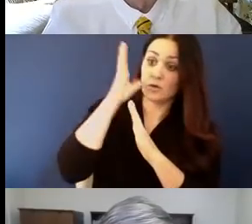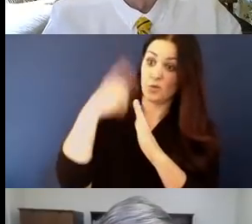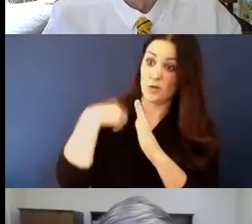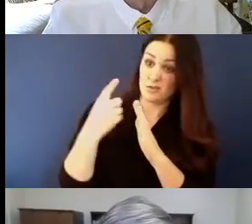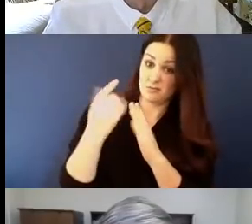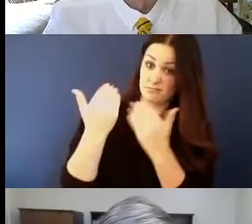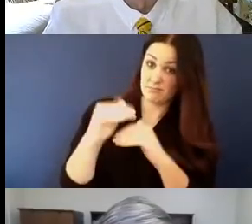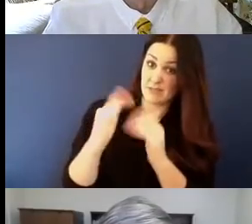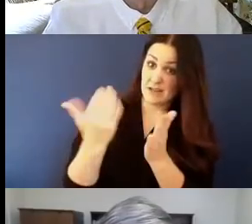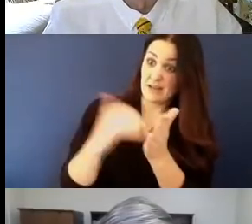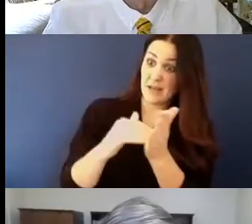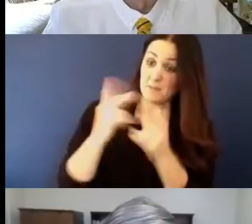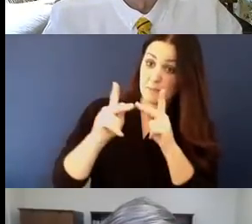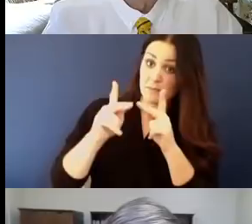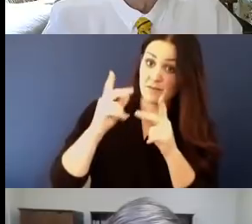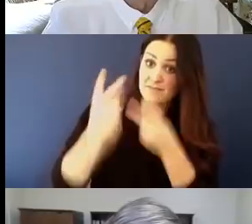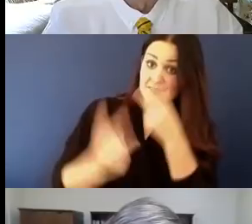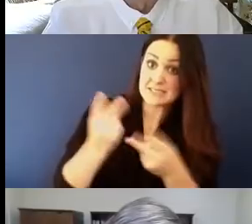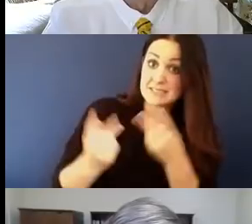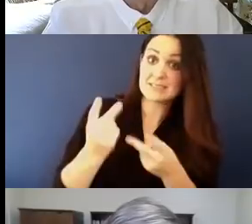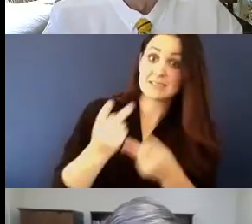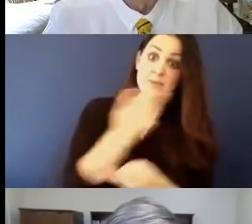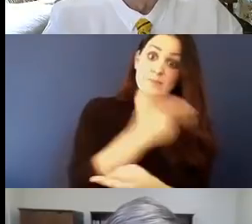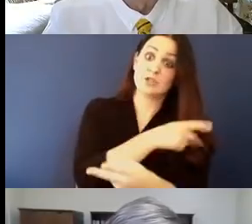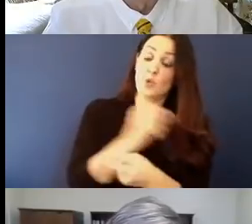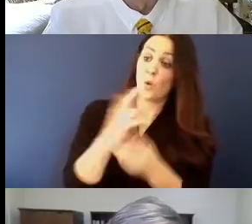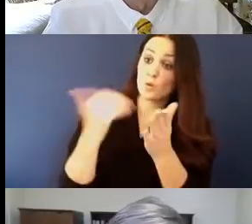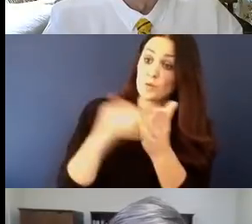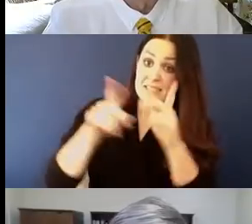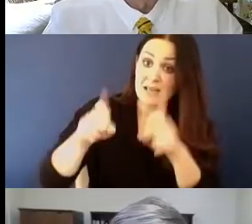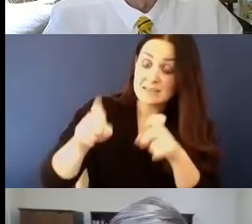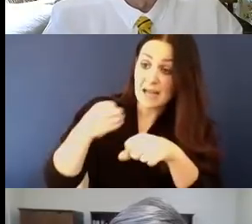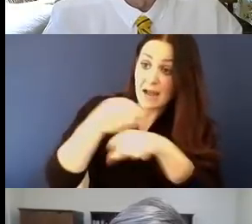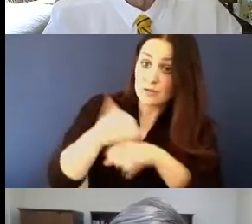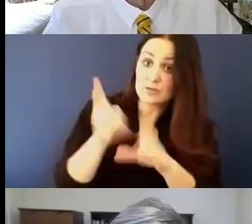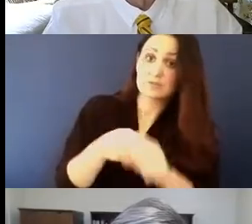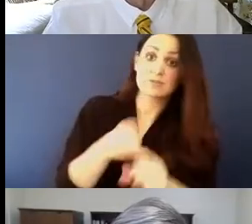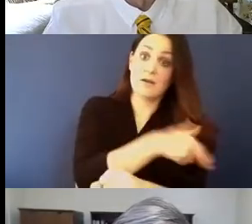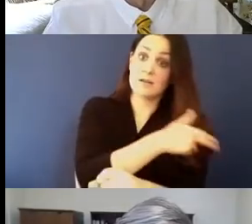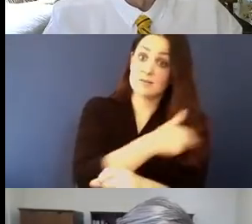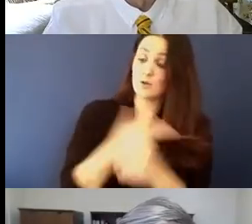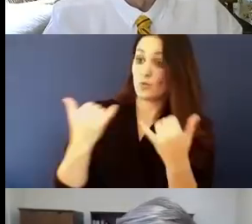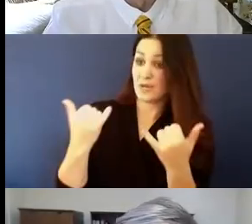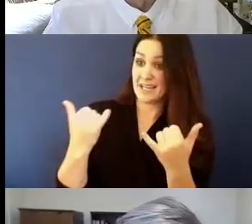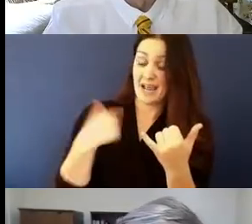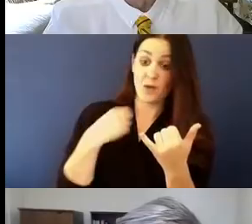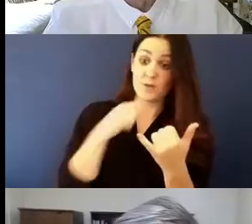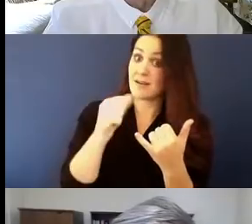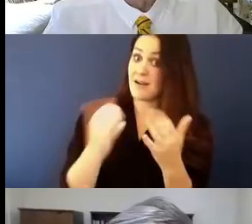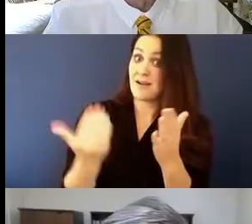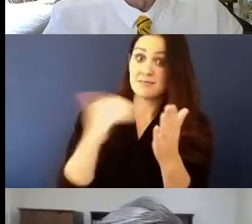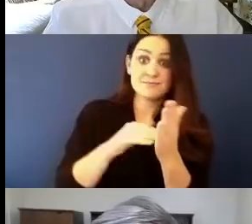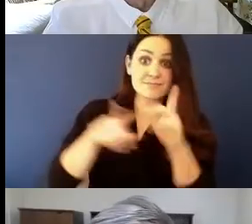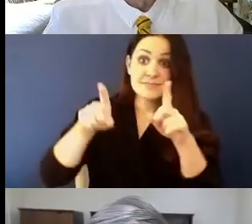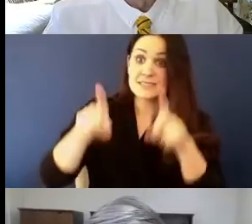or retest inpatients after admission? Currently, inpatients are not retested and risk of exposure to staff doing procedures